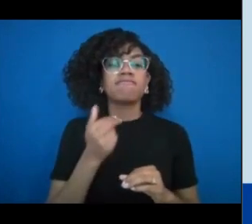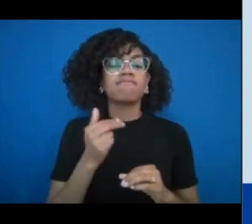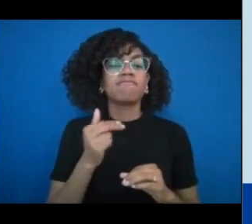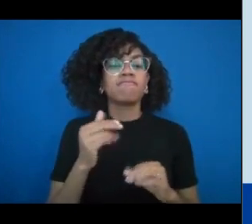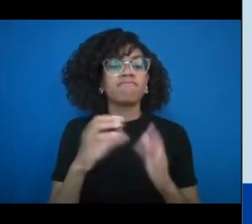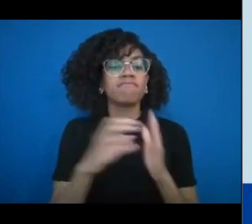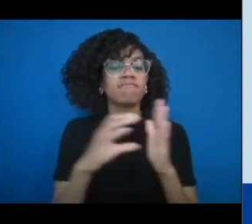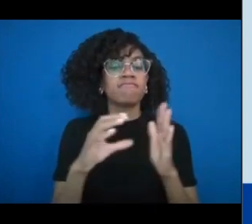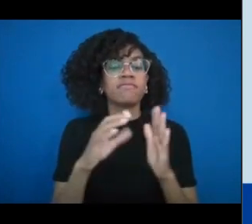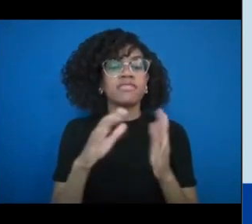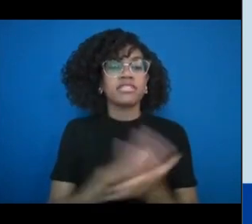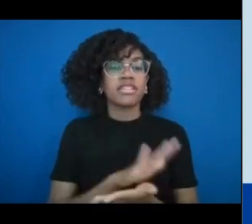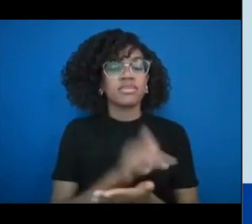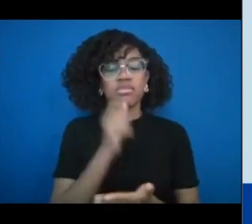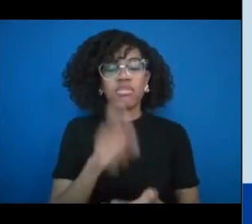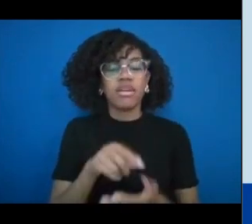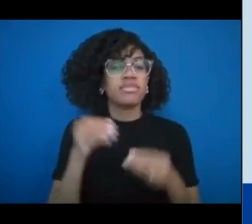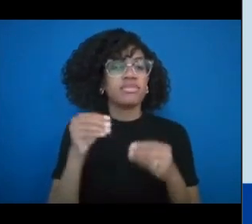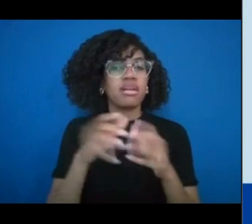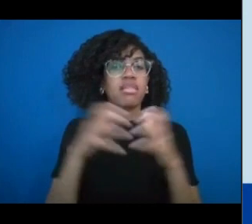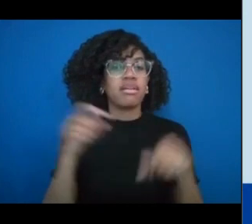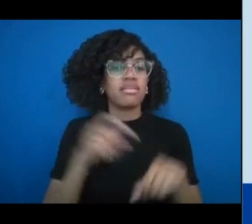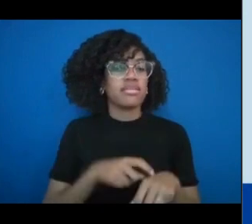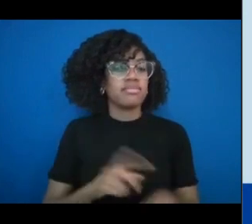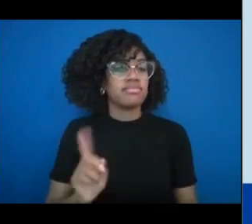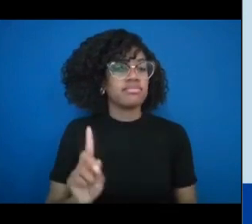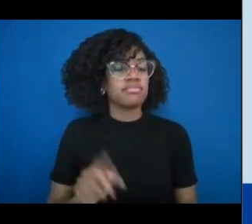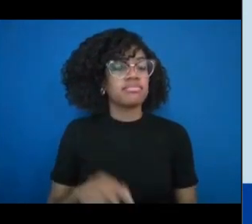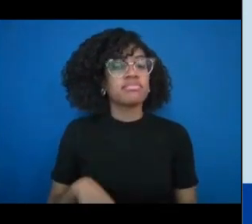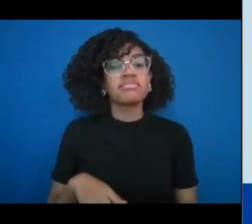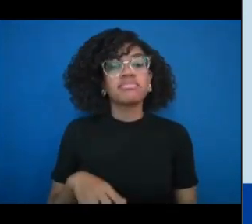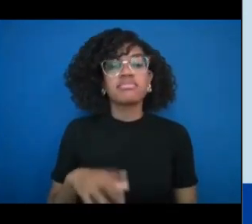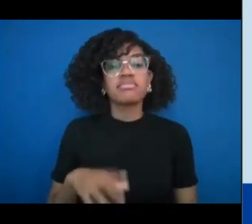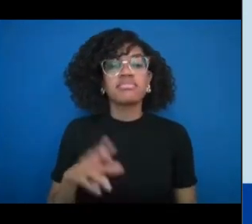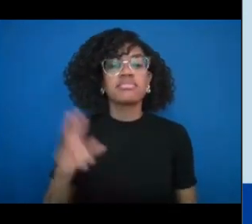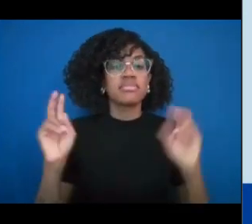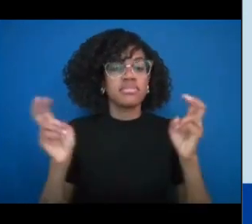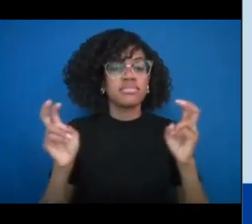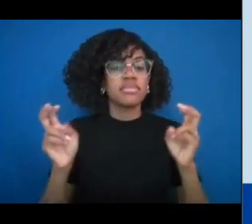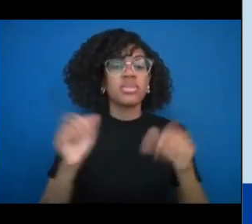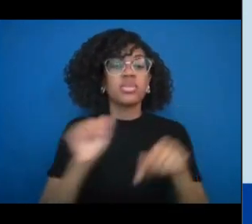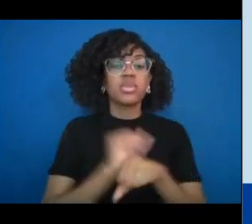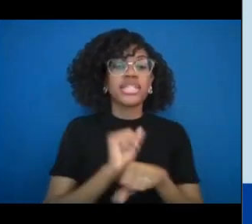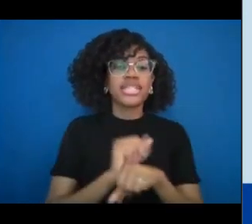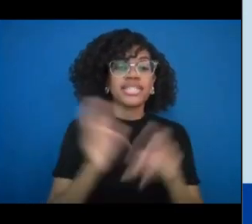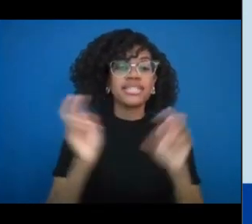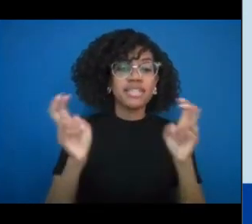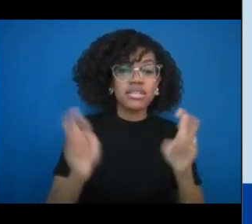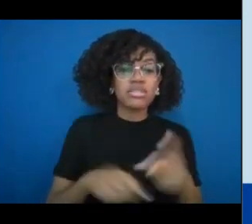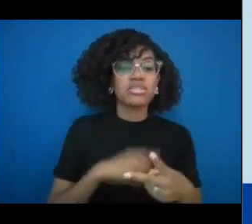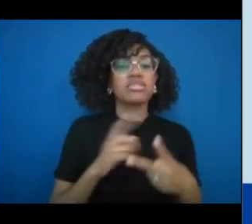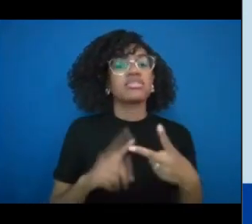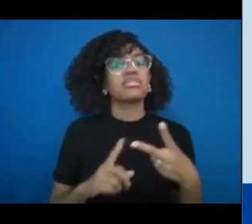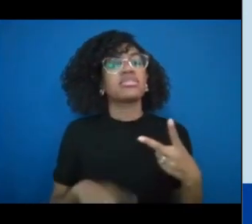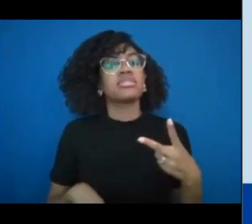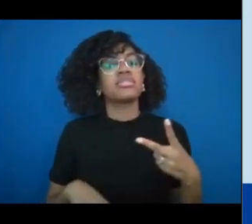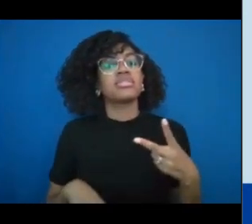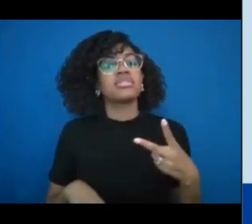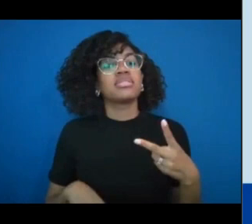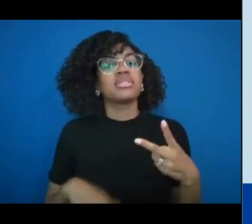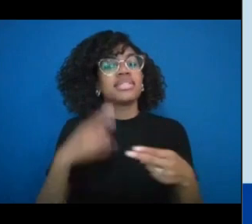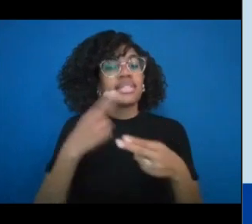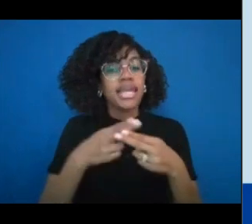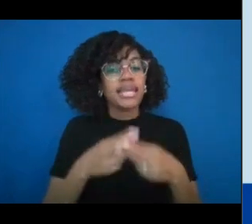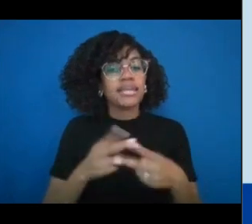spend a ton of time on it. It is your working title. Name, position, affiliation, and